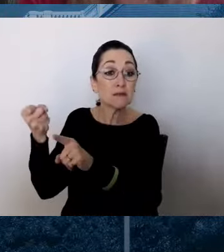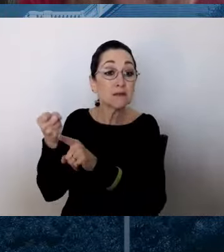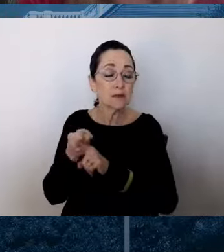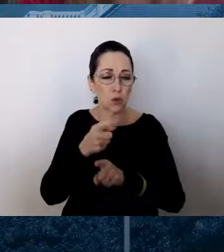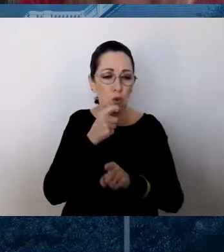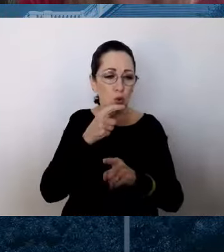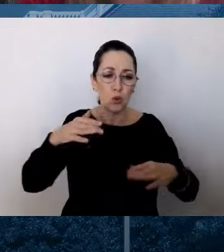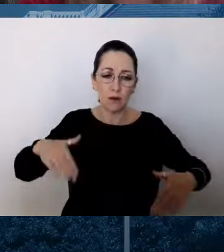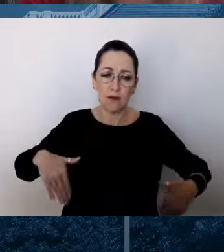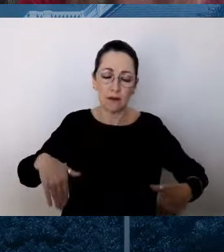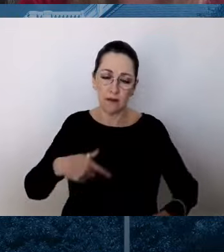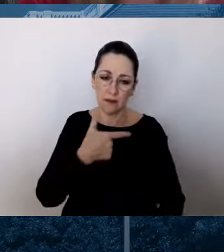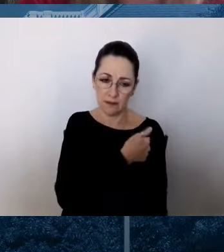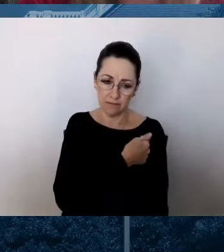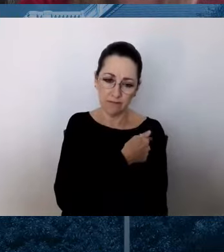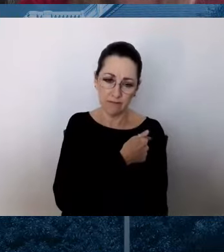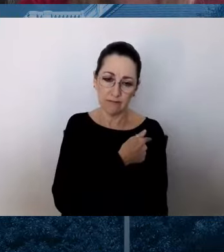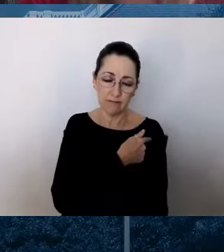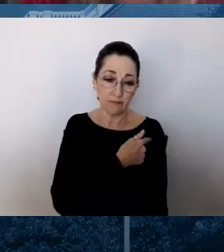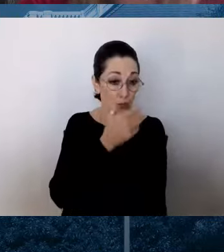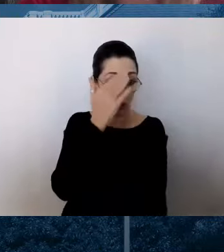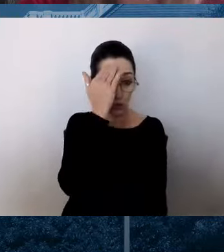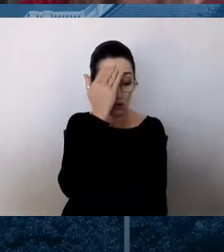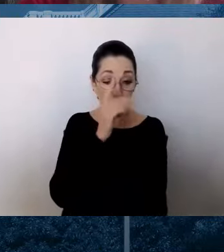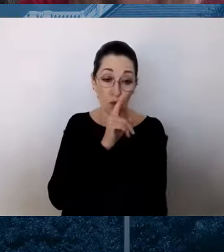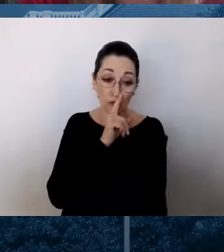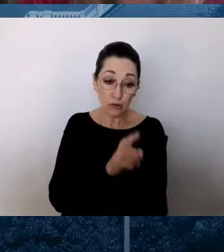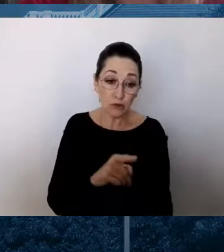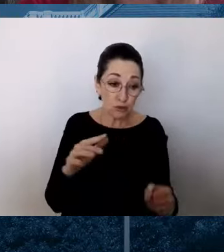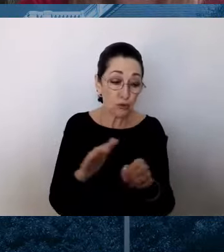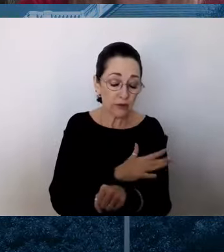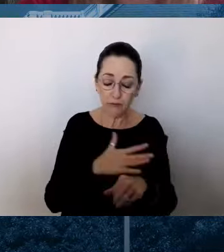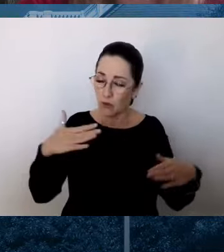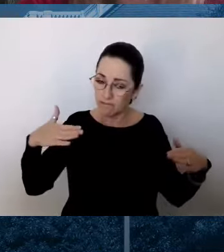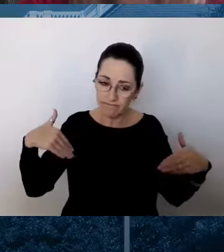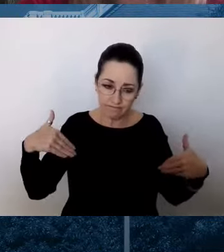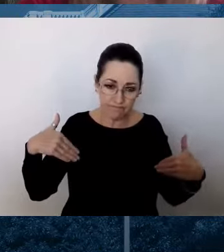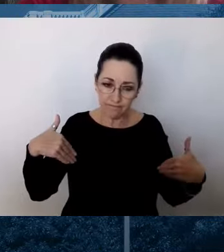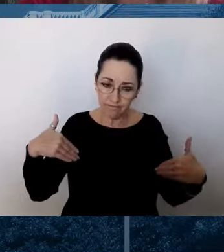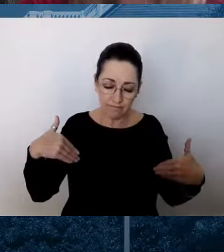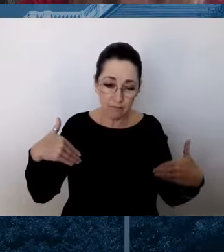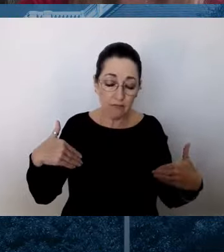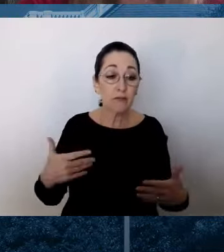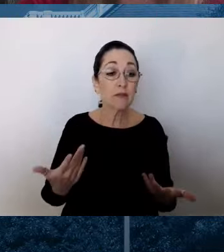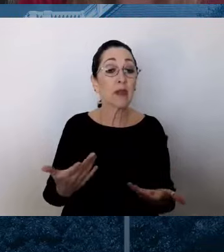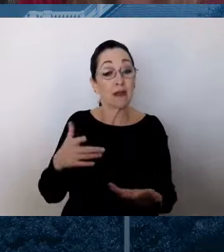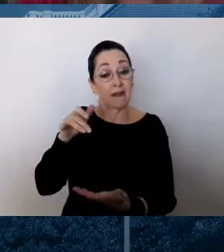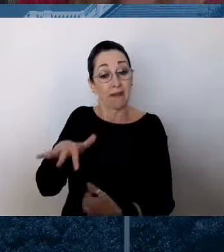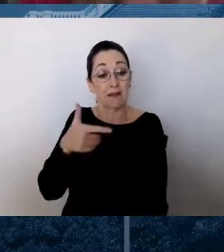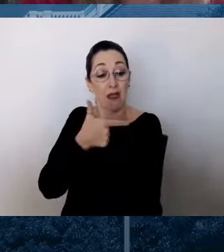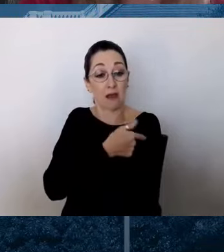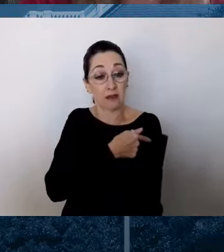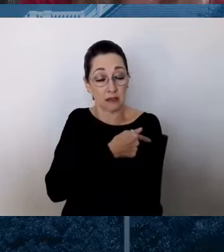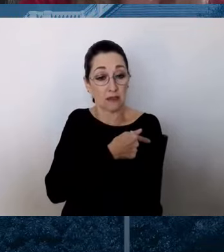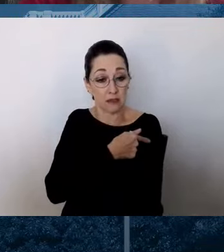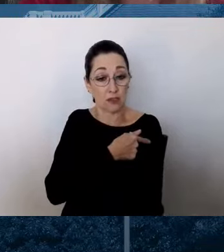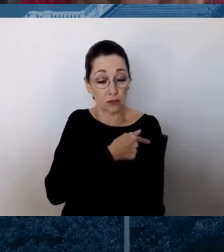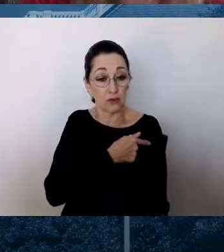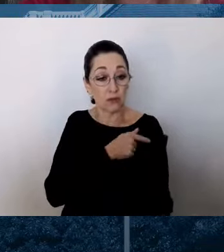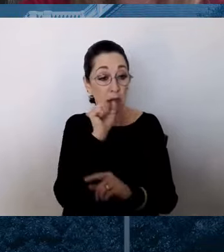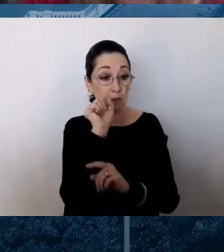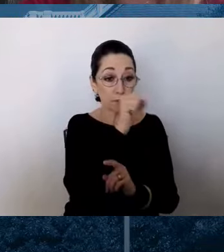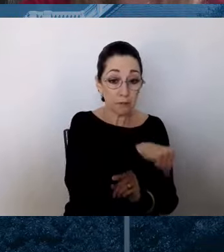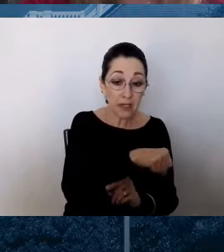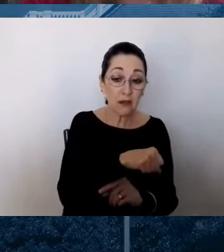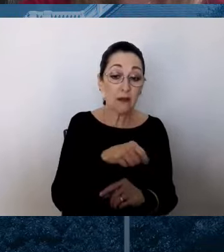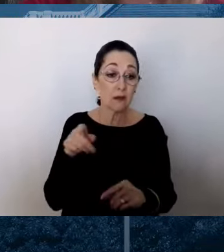know for sure yet. And how well do the vaccines work against the Omicron variant? It will take another week or so for